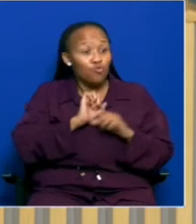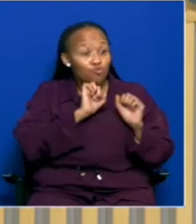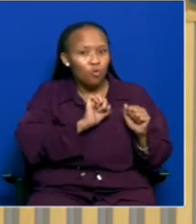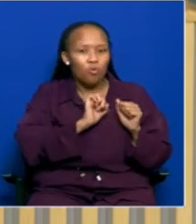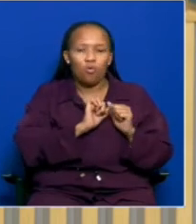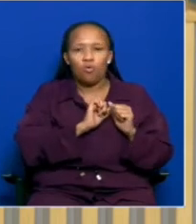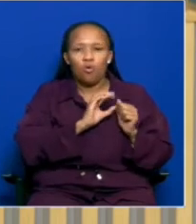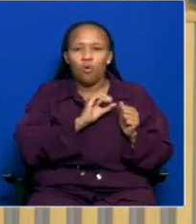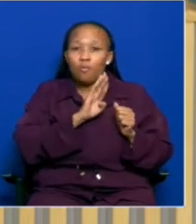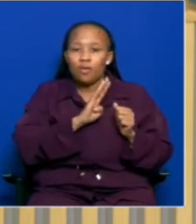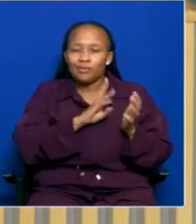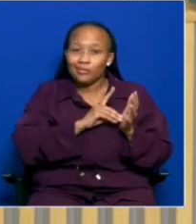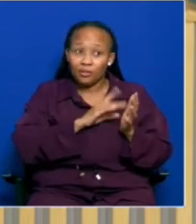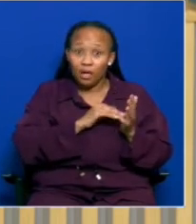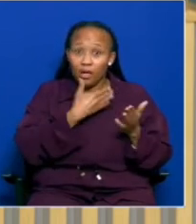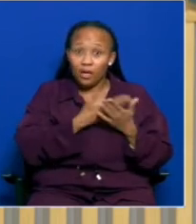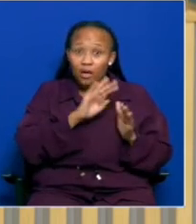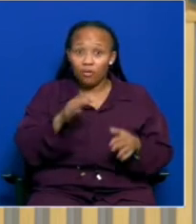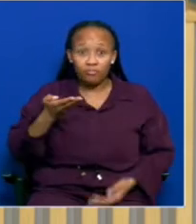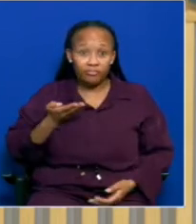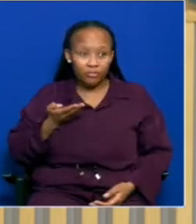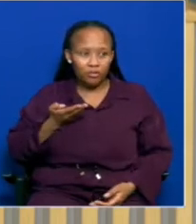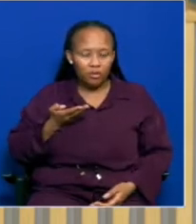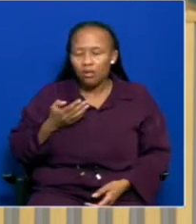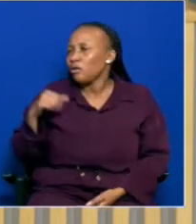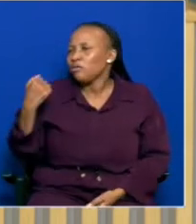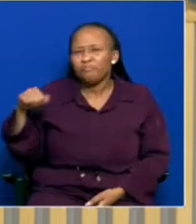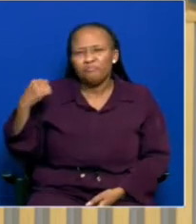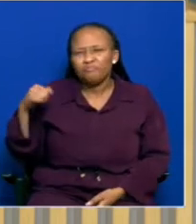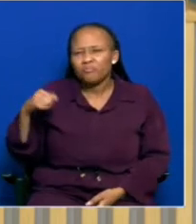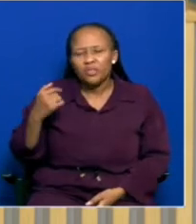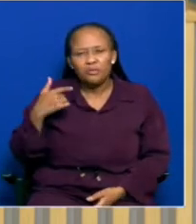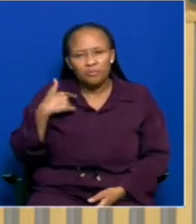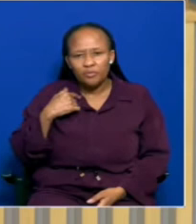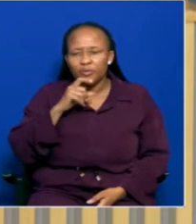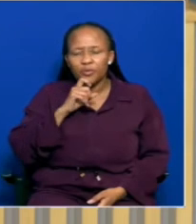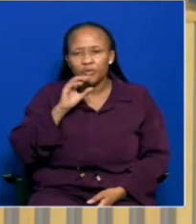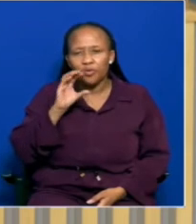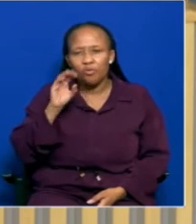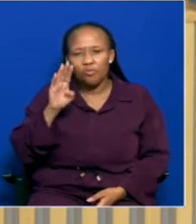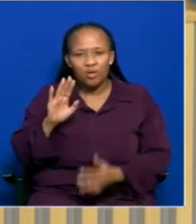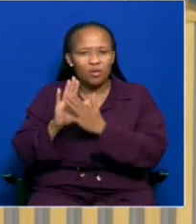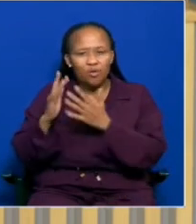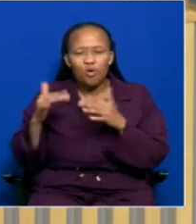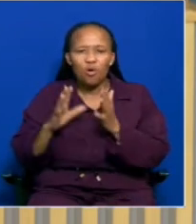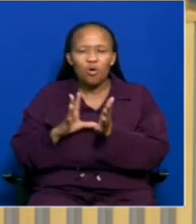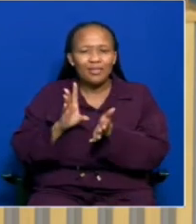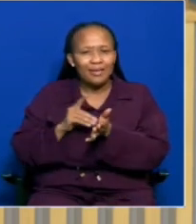produce it. No, I don't operate on the OP book or diary. So if you were to go